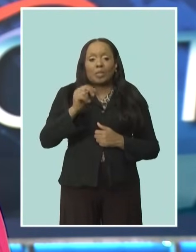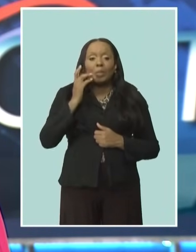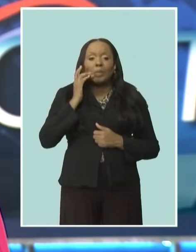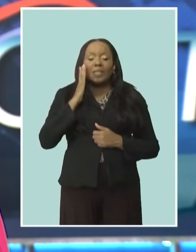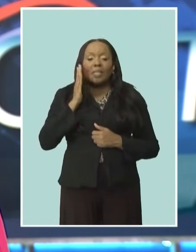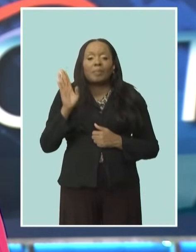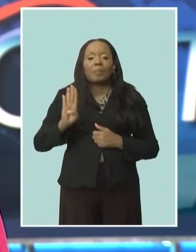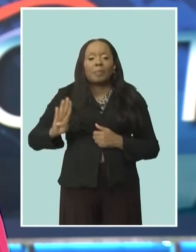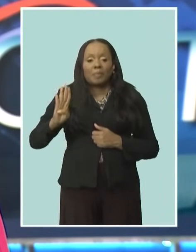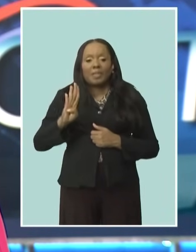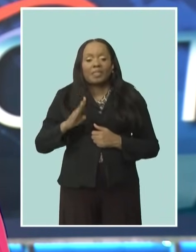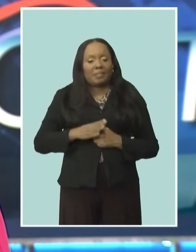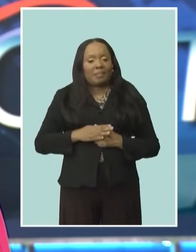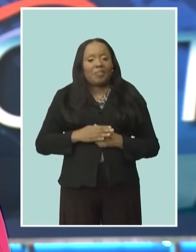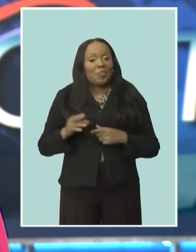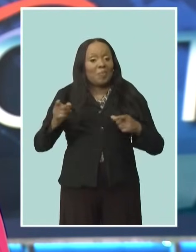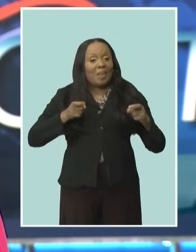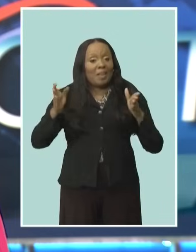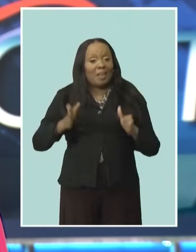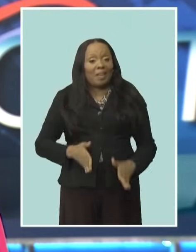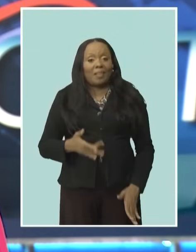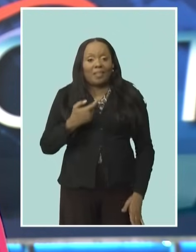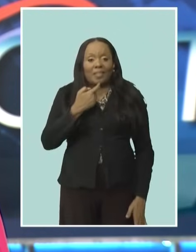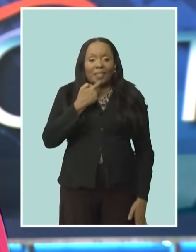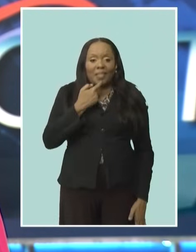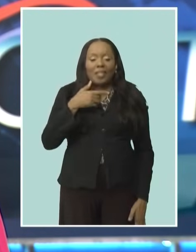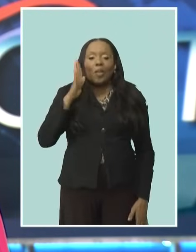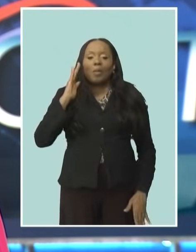Marketing Manager Jackie McDermott tells the Business